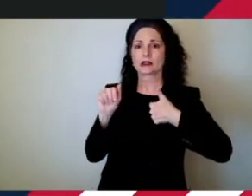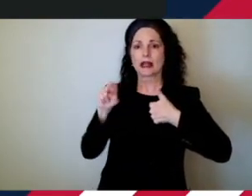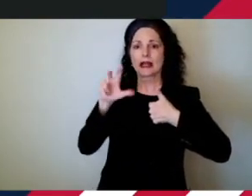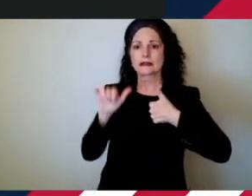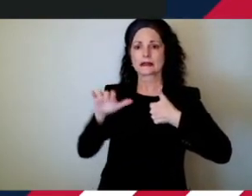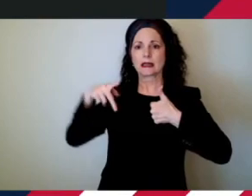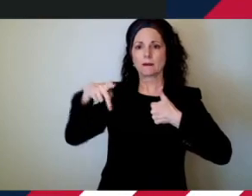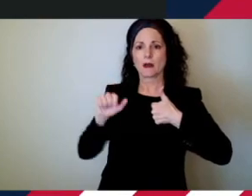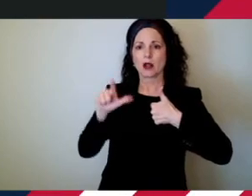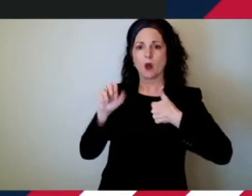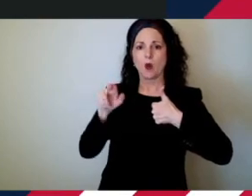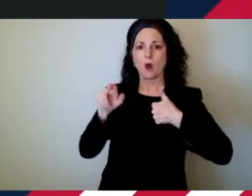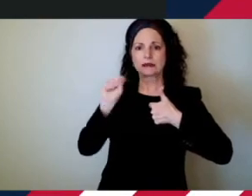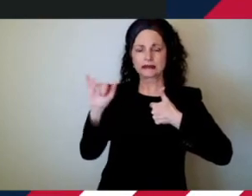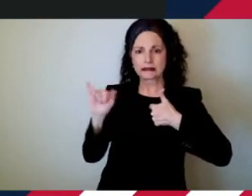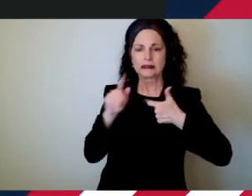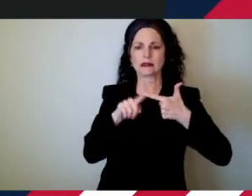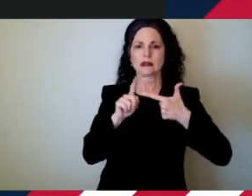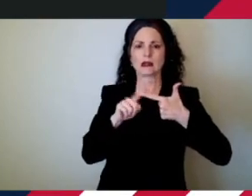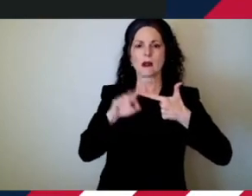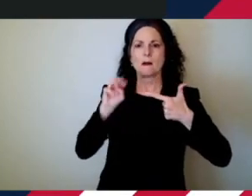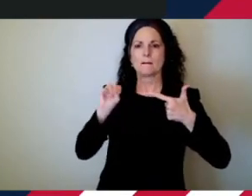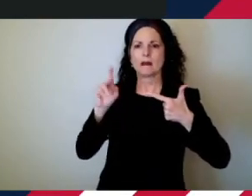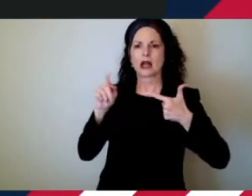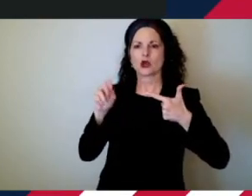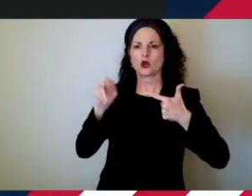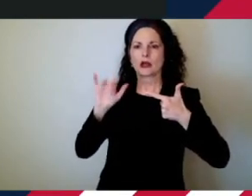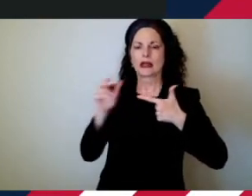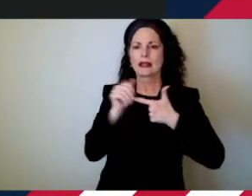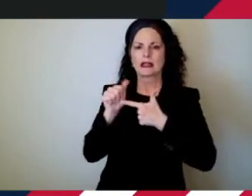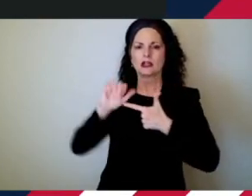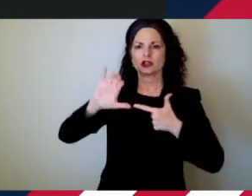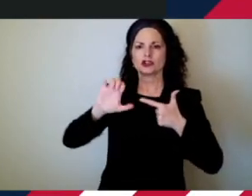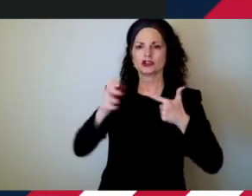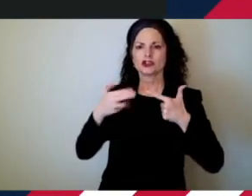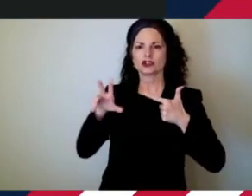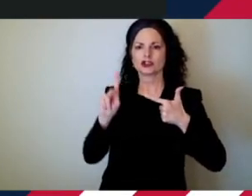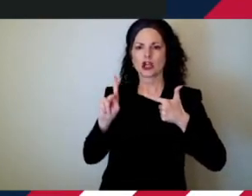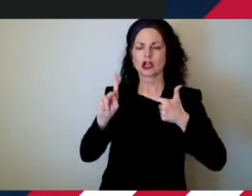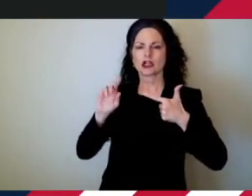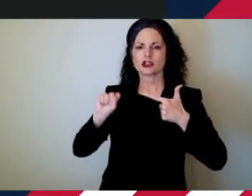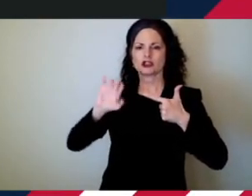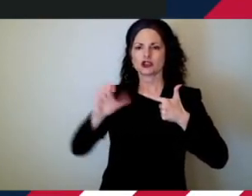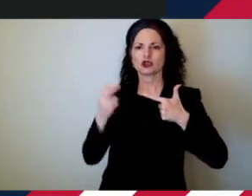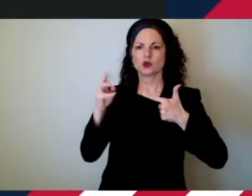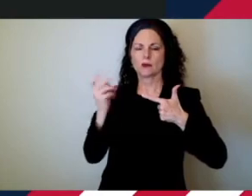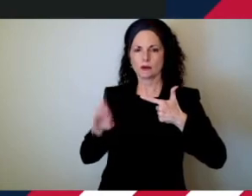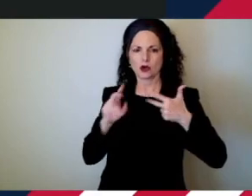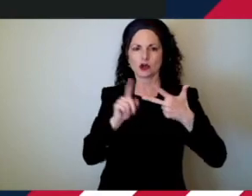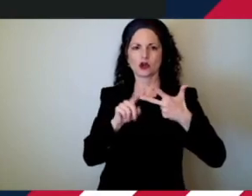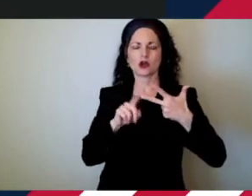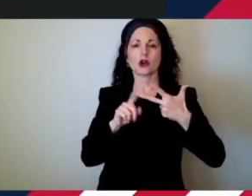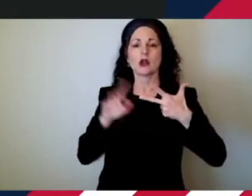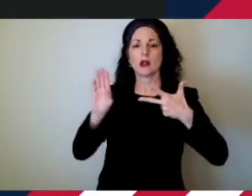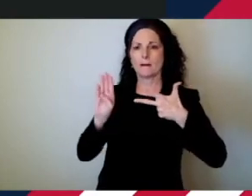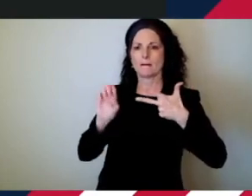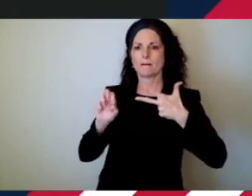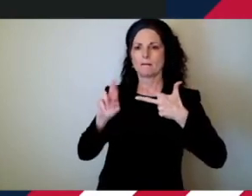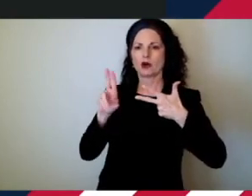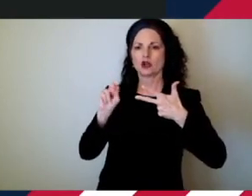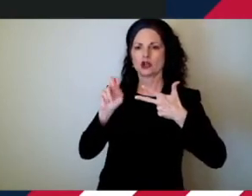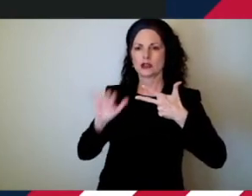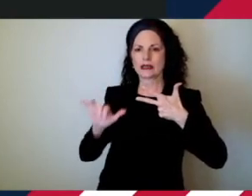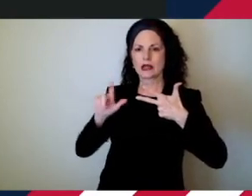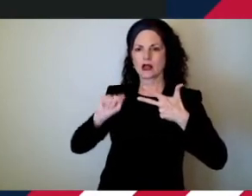Leader Chuck Schumer, Permanent Convention Chair Congressman Bernie Thompson,